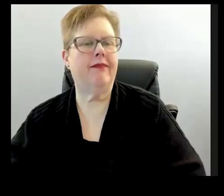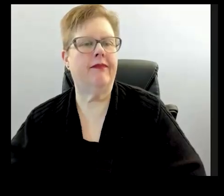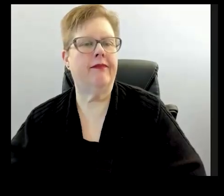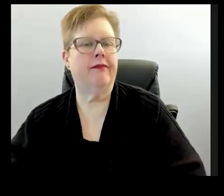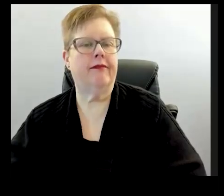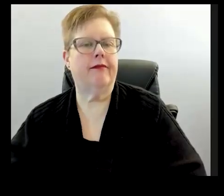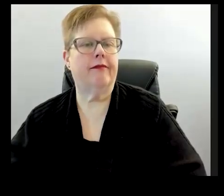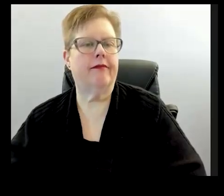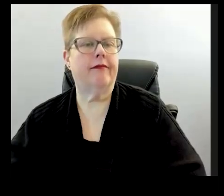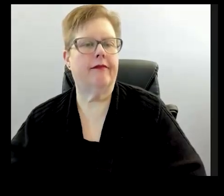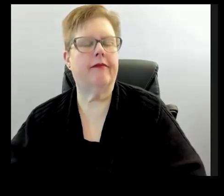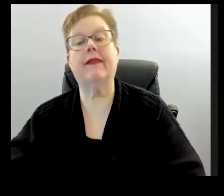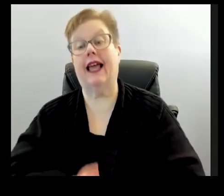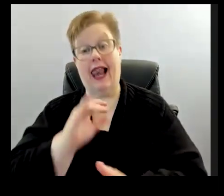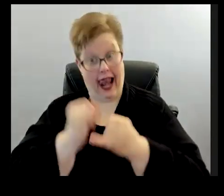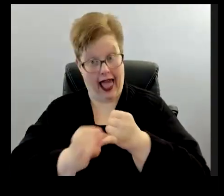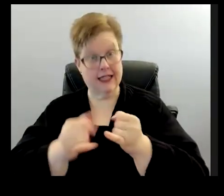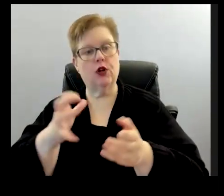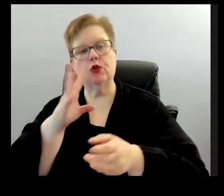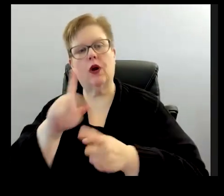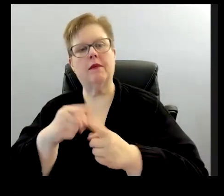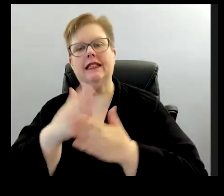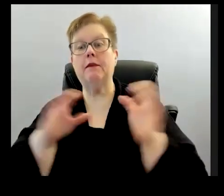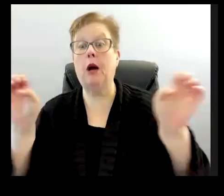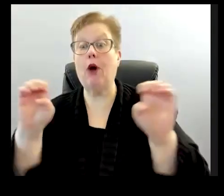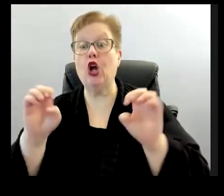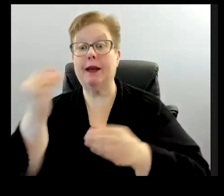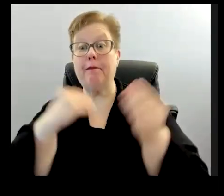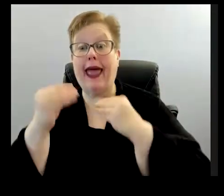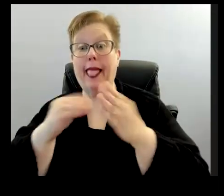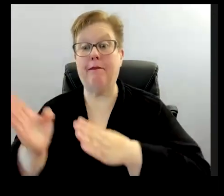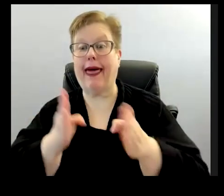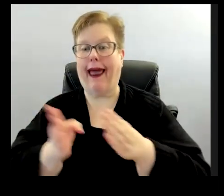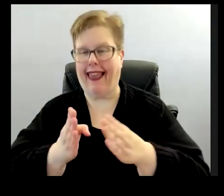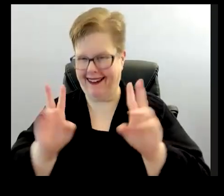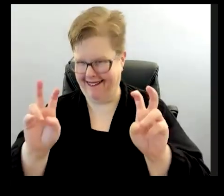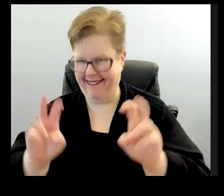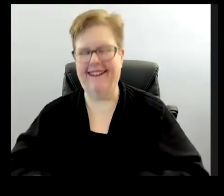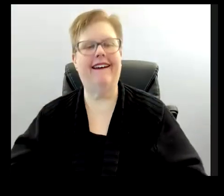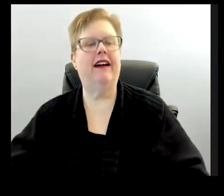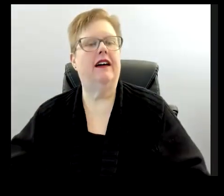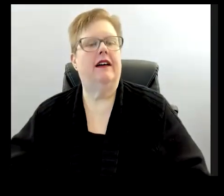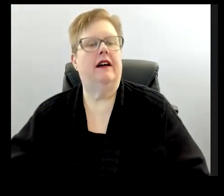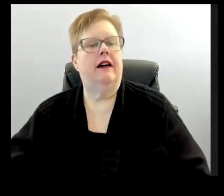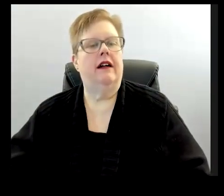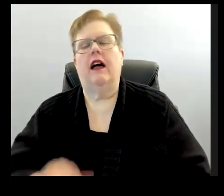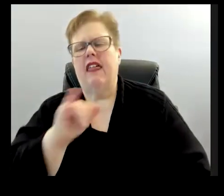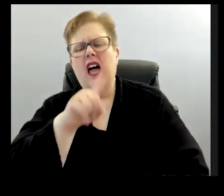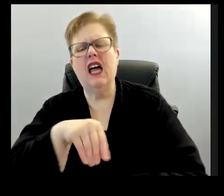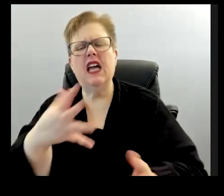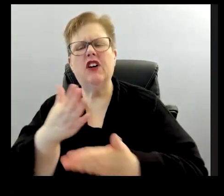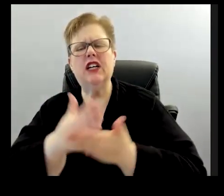So, lastly, I do want to talk about some emergency meal planning. These are things that we are going to give you